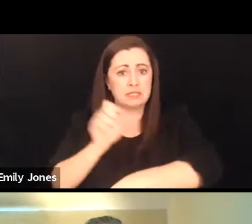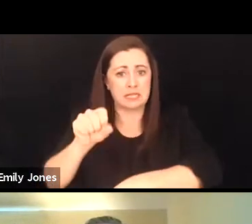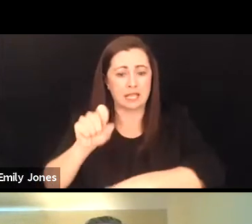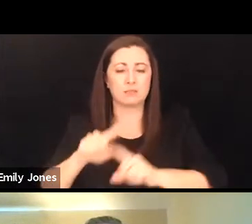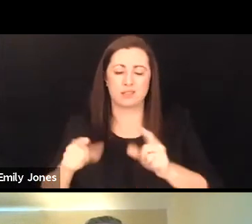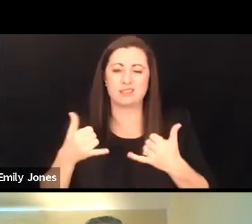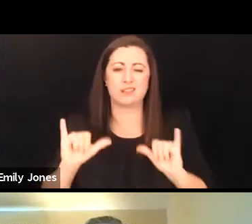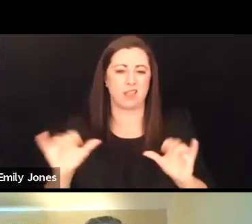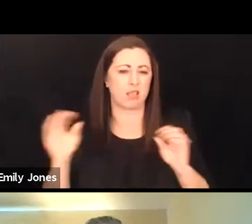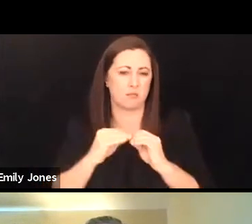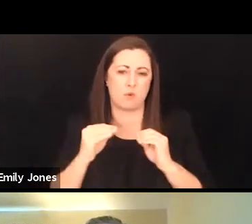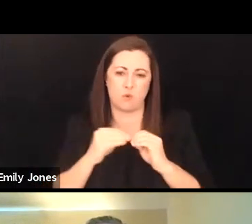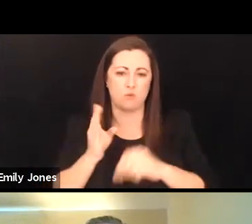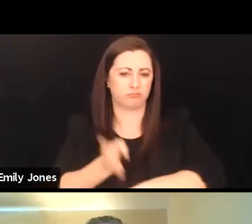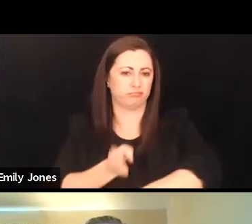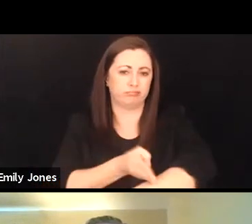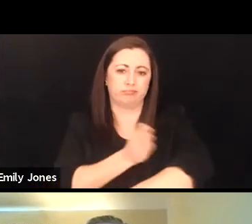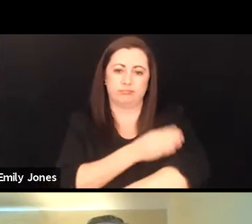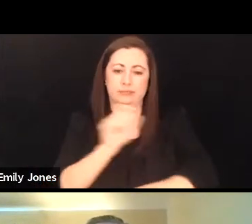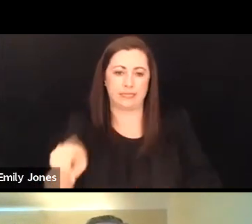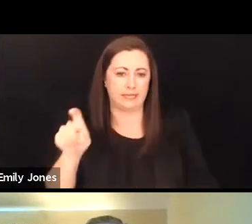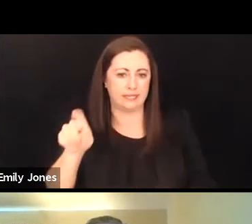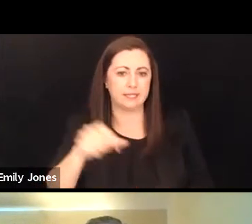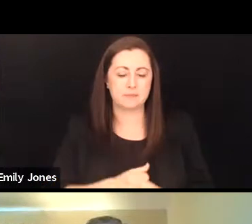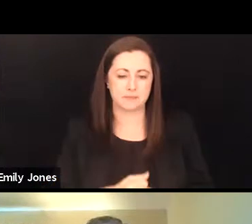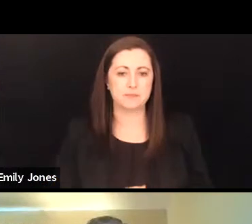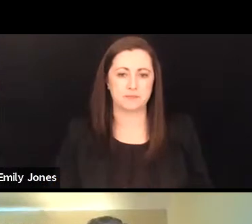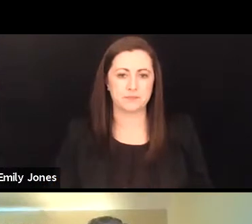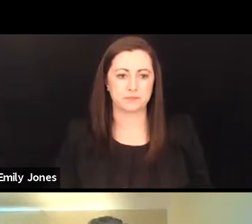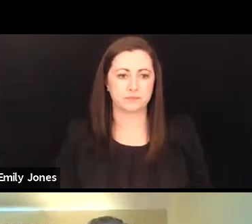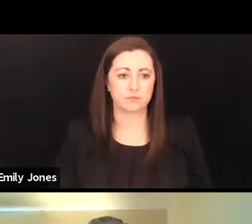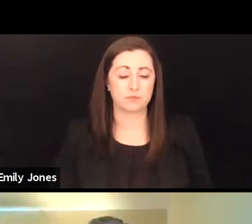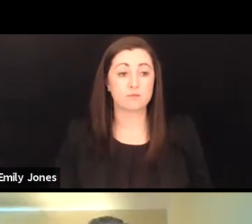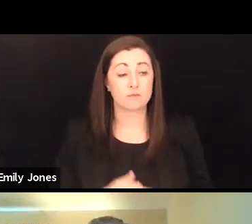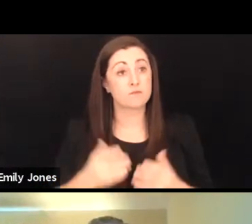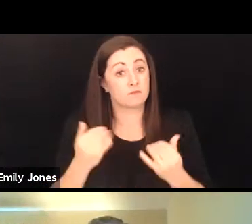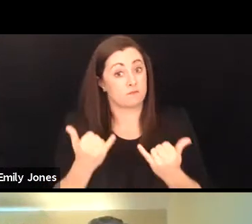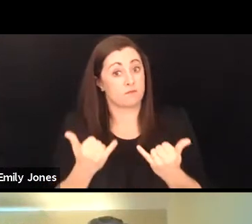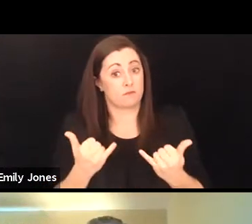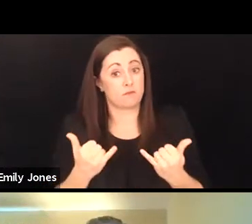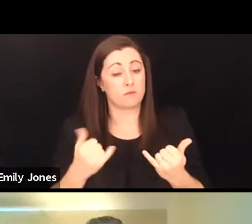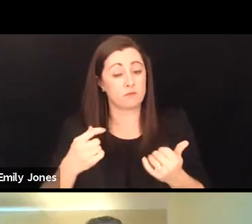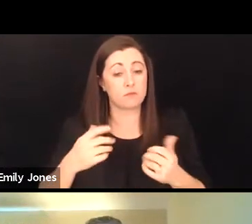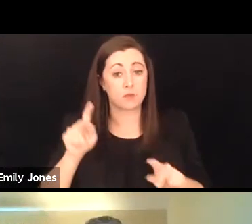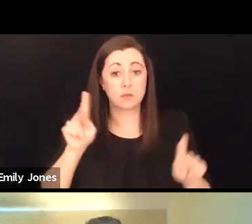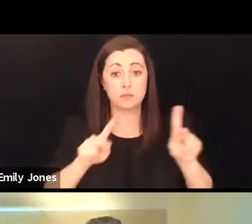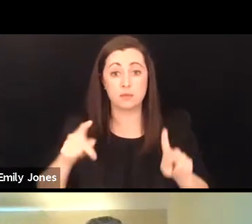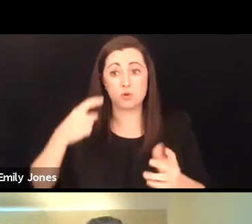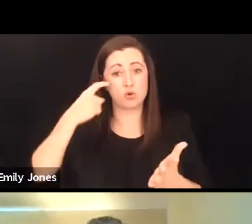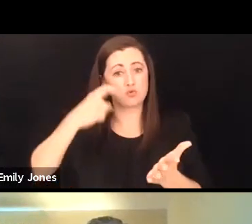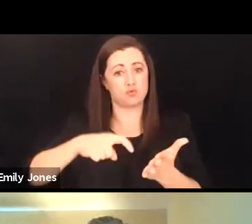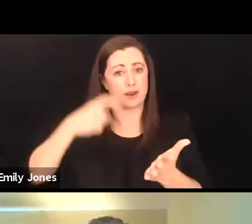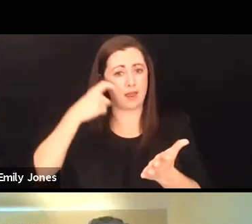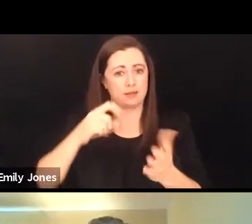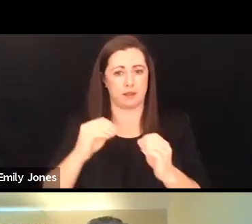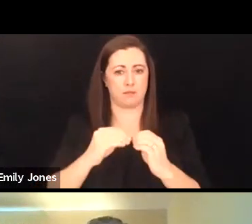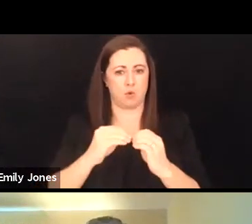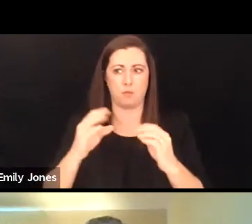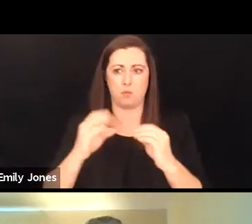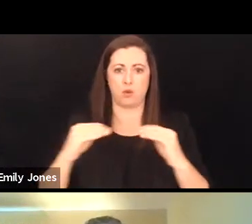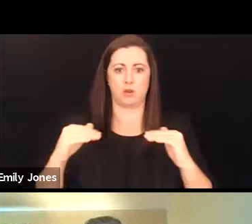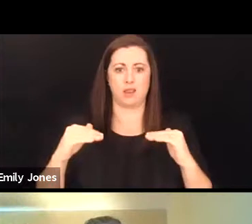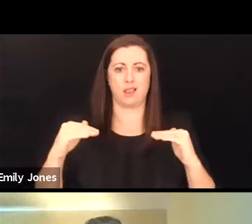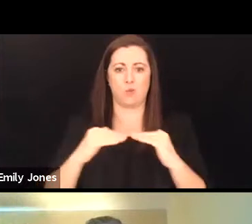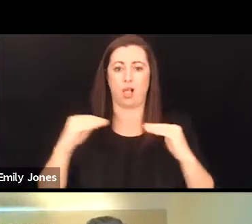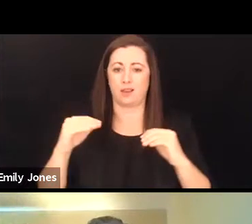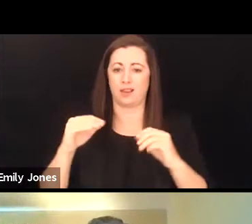go. But it is recognized more and more, I think. But getting that quality and employment, that